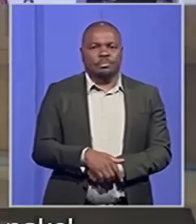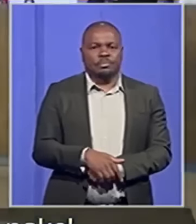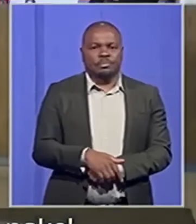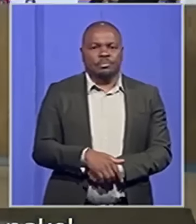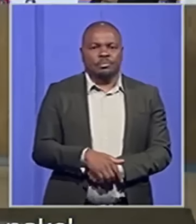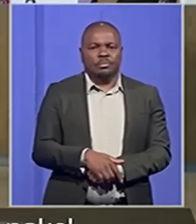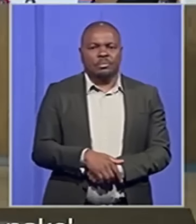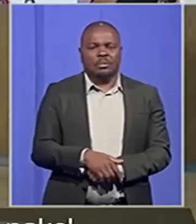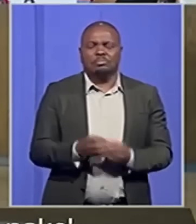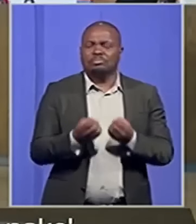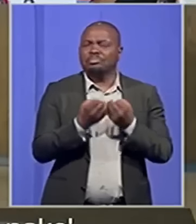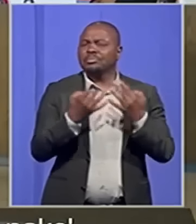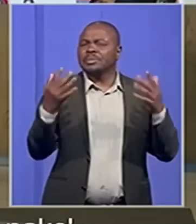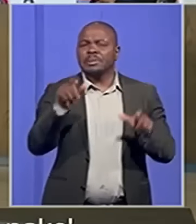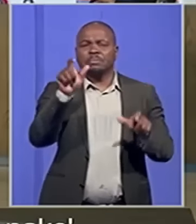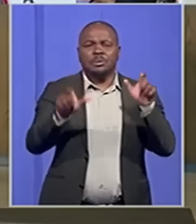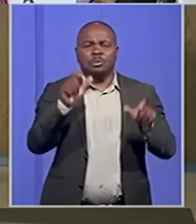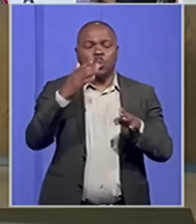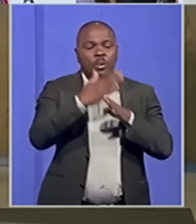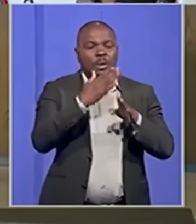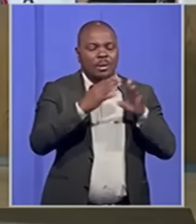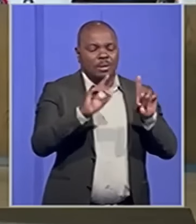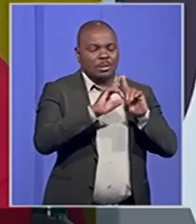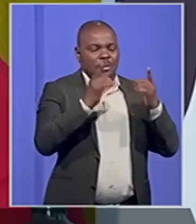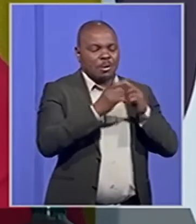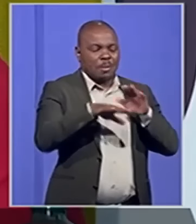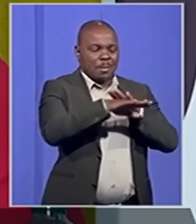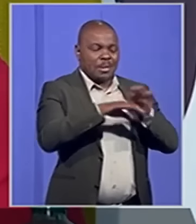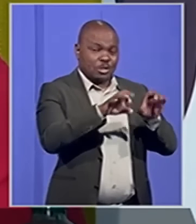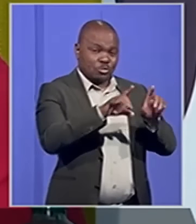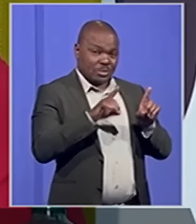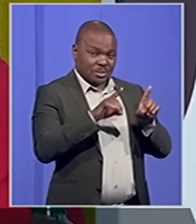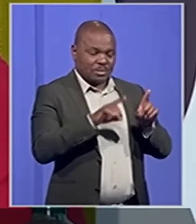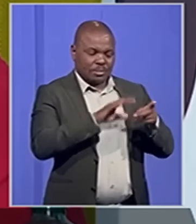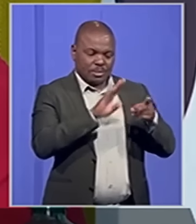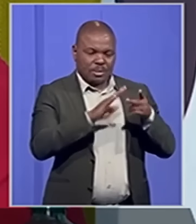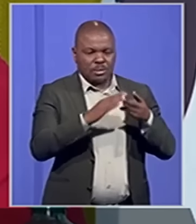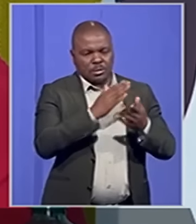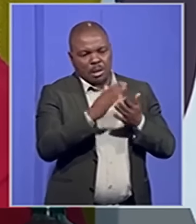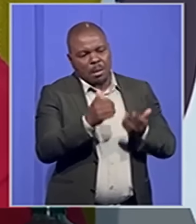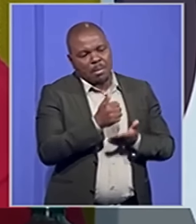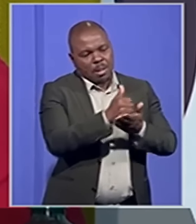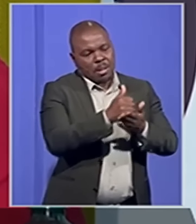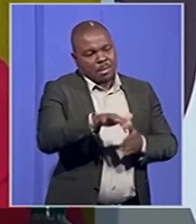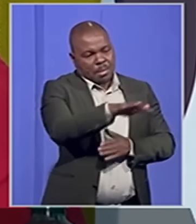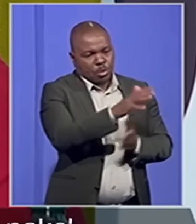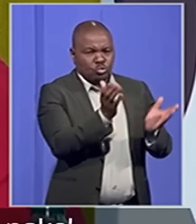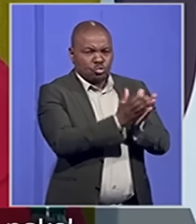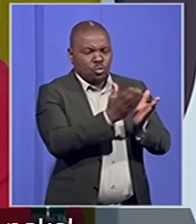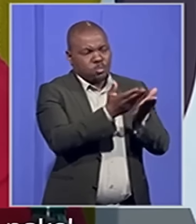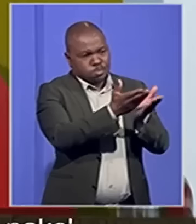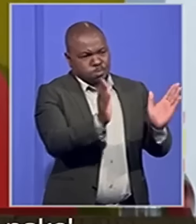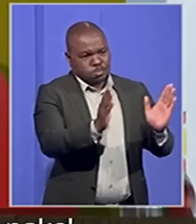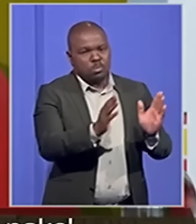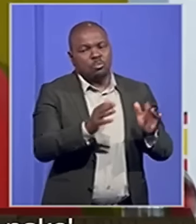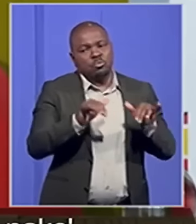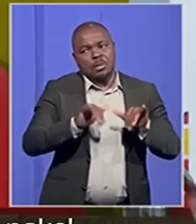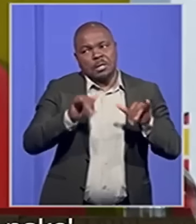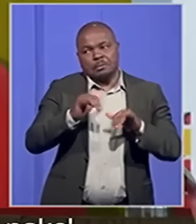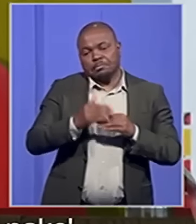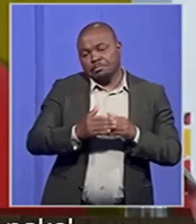Bašomi ba diketekete ba kgoro ya thuto ya motheo le ba bangwe bao ba thušago ka dikolong ka kakaretšo ba ka letela gore